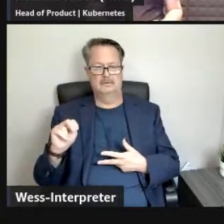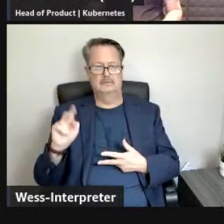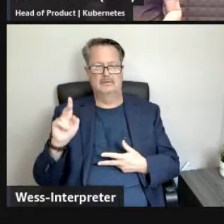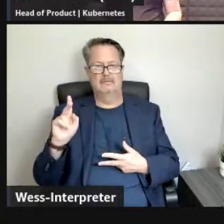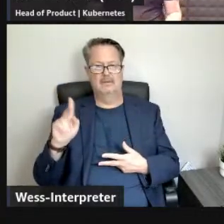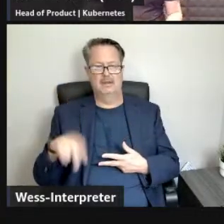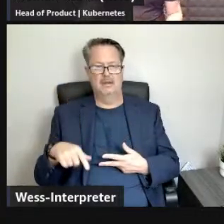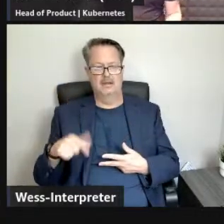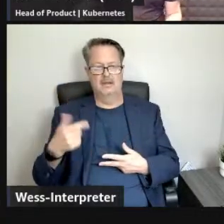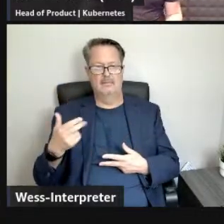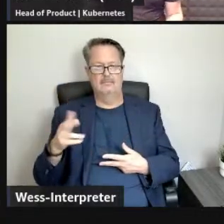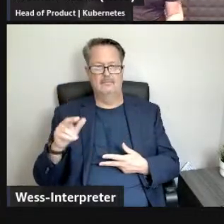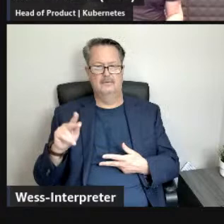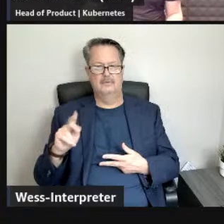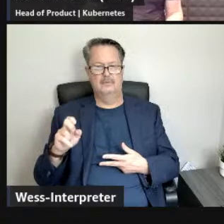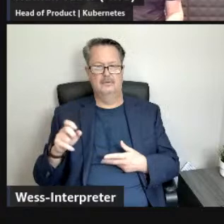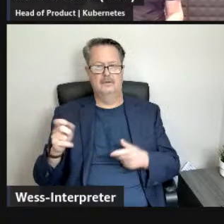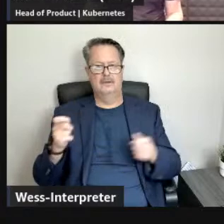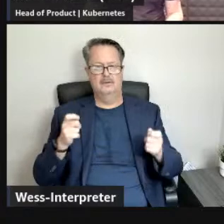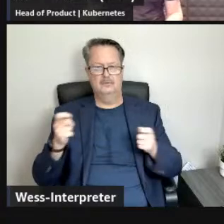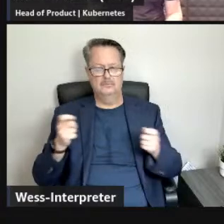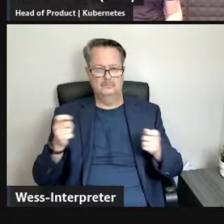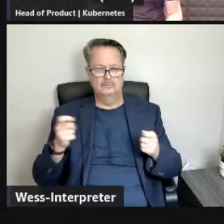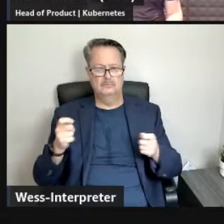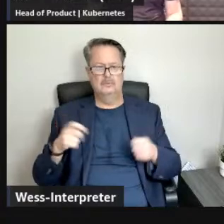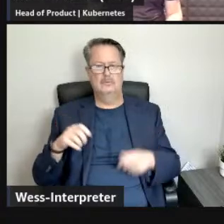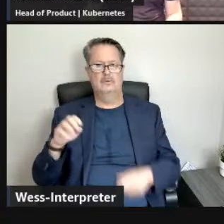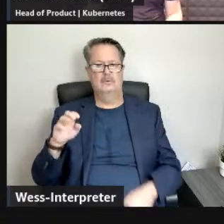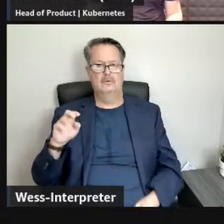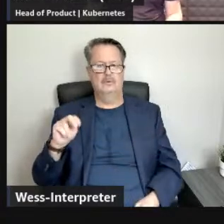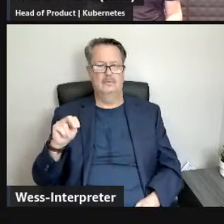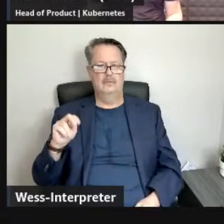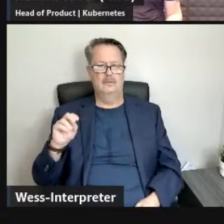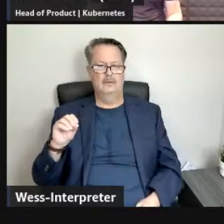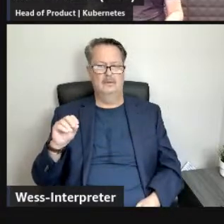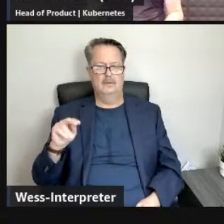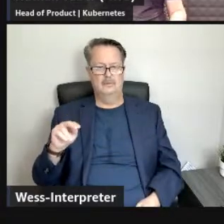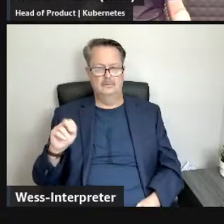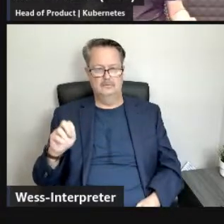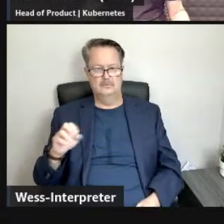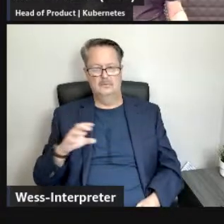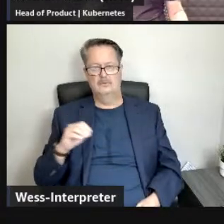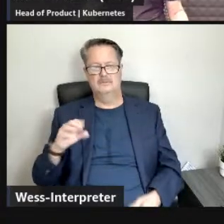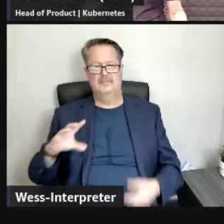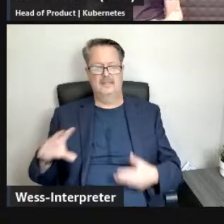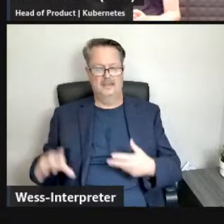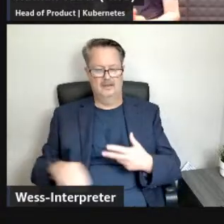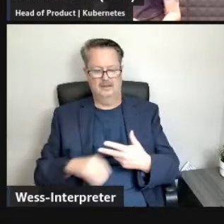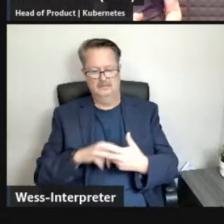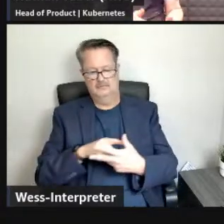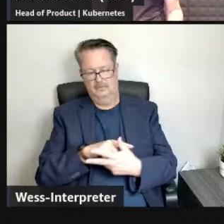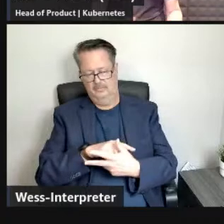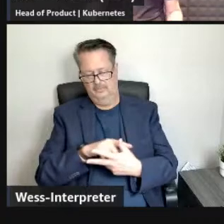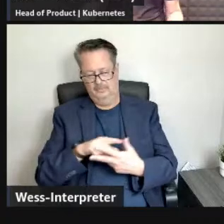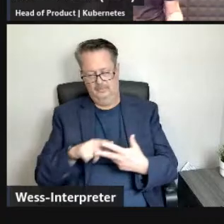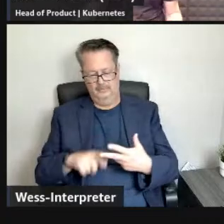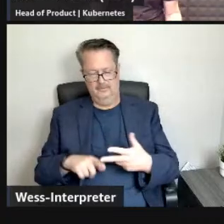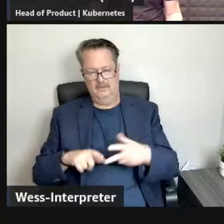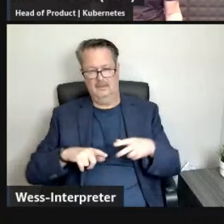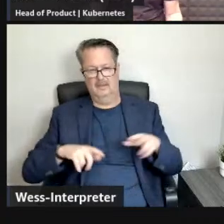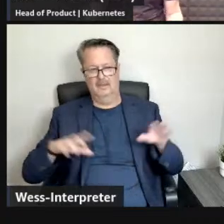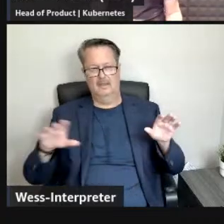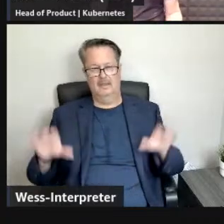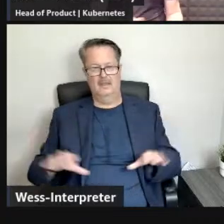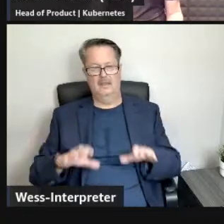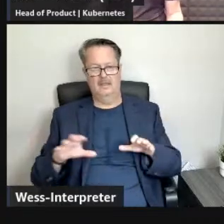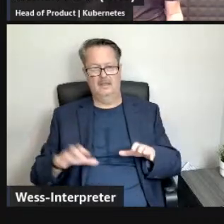upgrade your nodes, and you have to upgrade those add-ons that we were just talking about to the latest versions. So those are 3 actions that you have to take across the